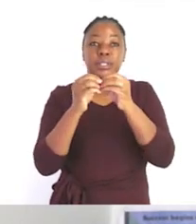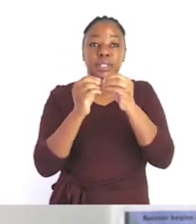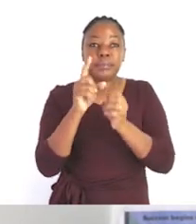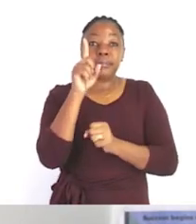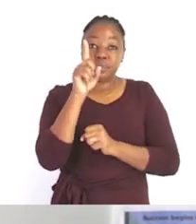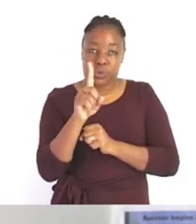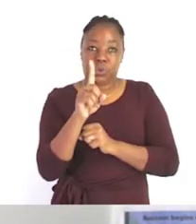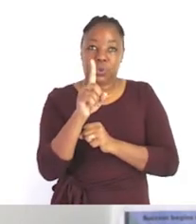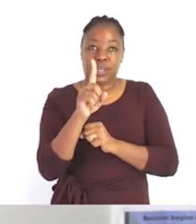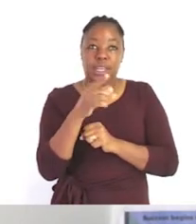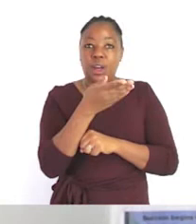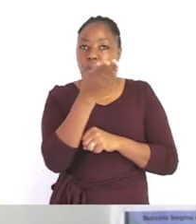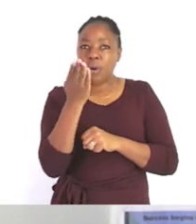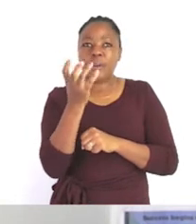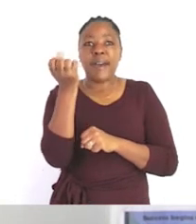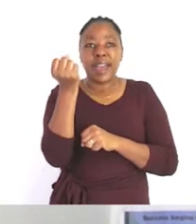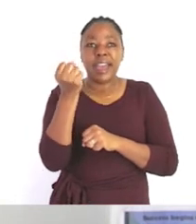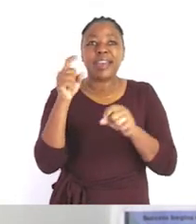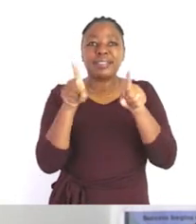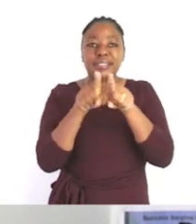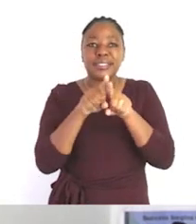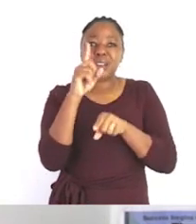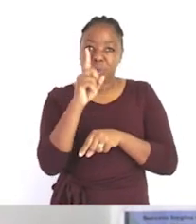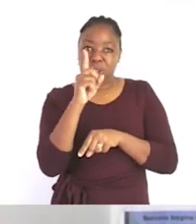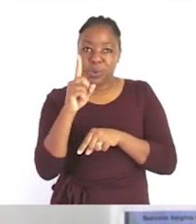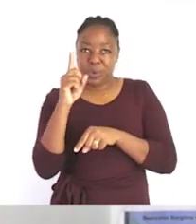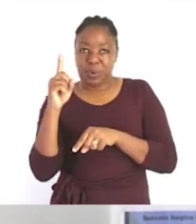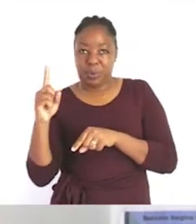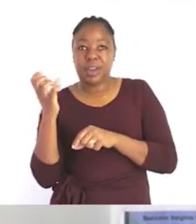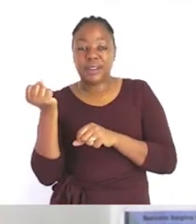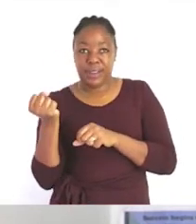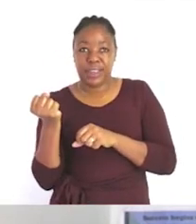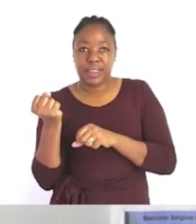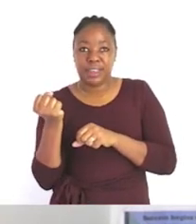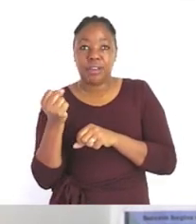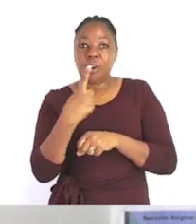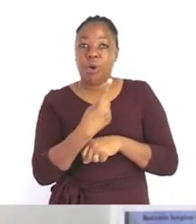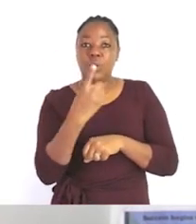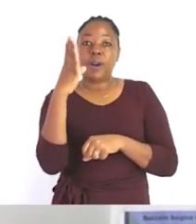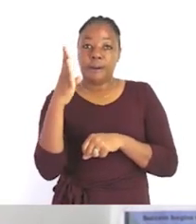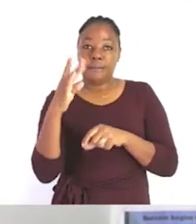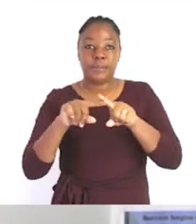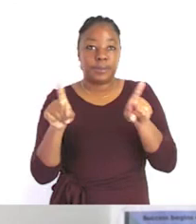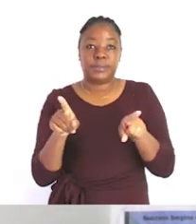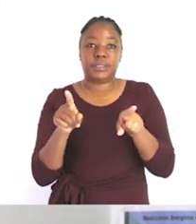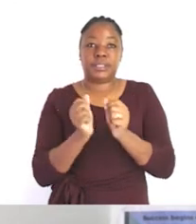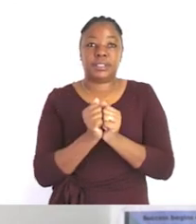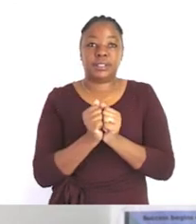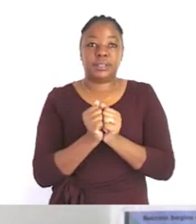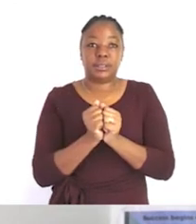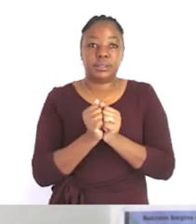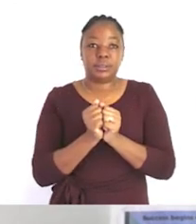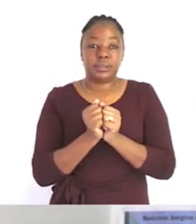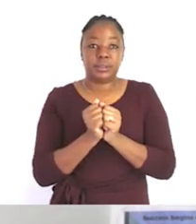do is check the second digit. So let us now check the second digit. We can see that